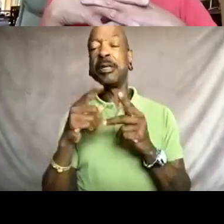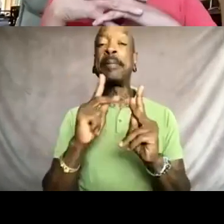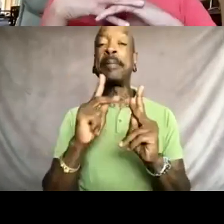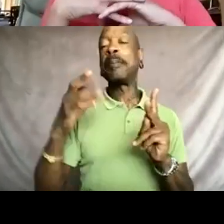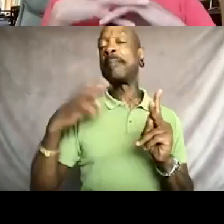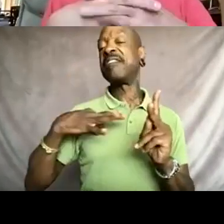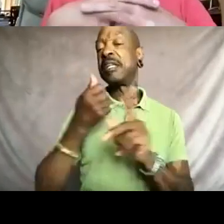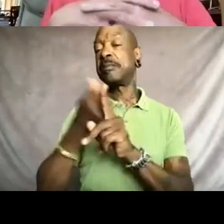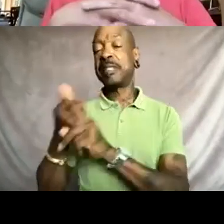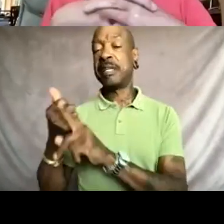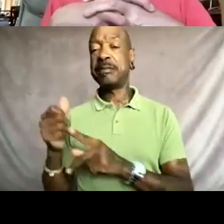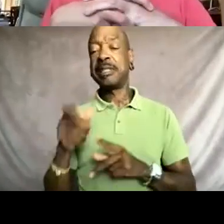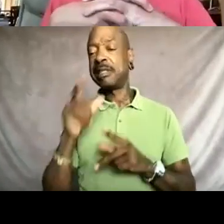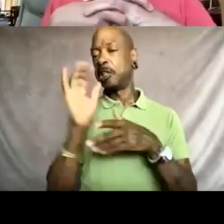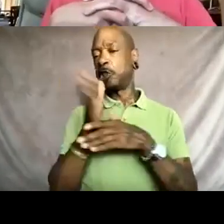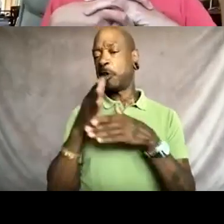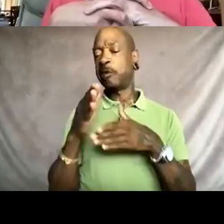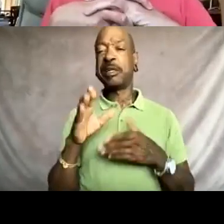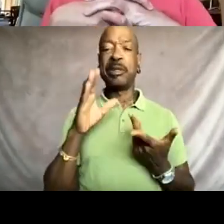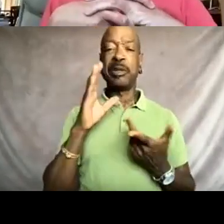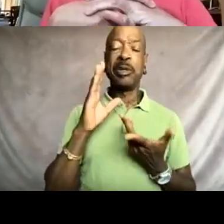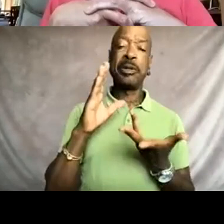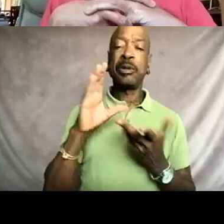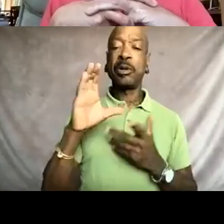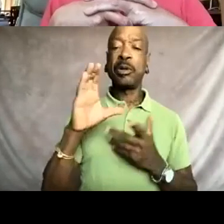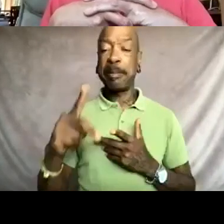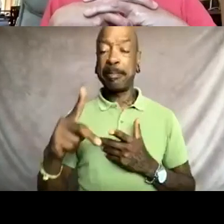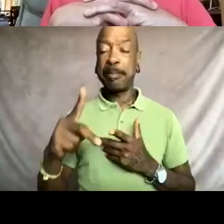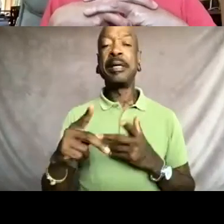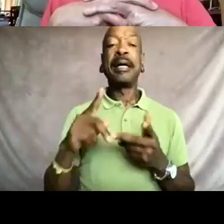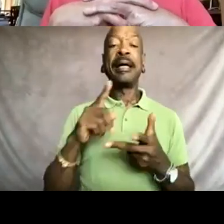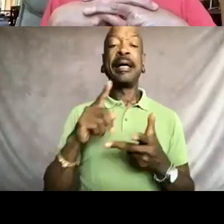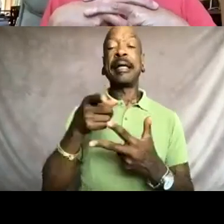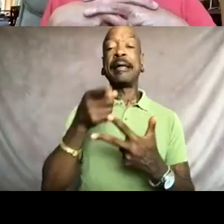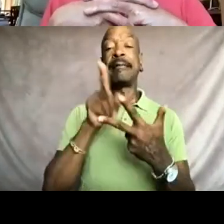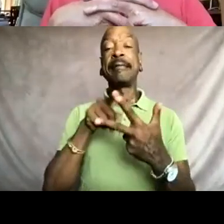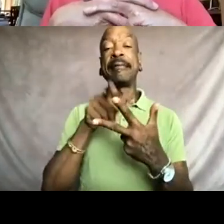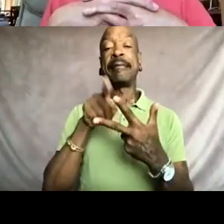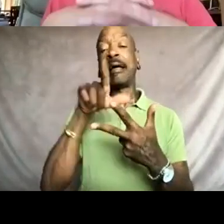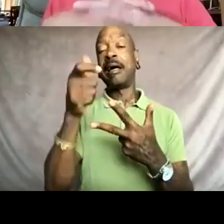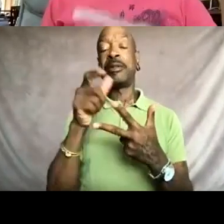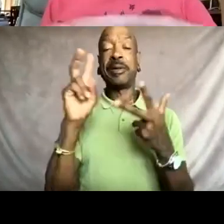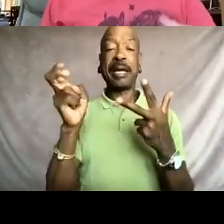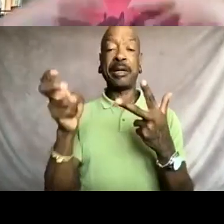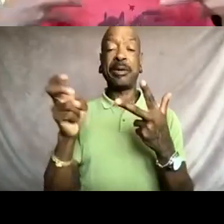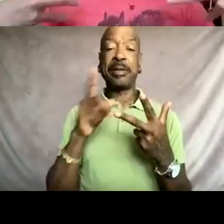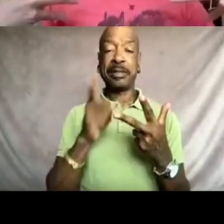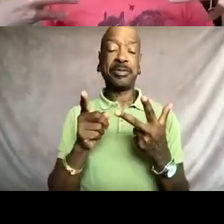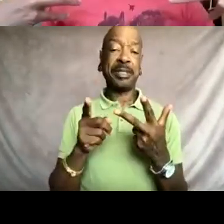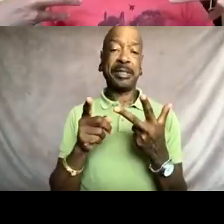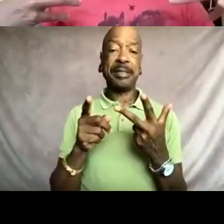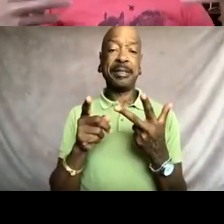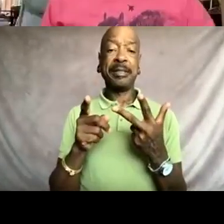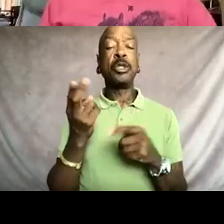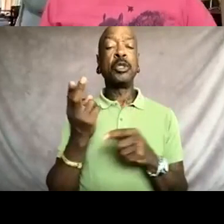themselves, like a cooperative. And then there's this whole other category that is generally used